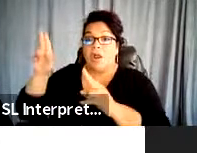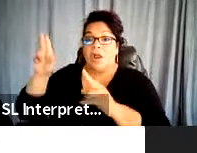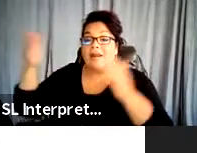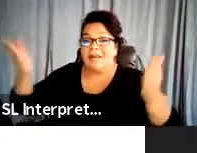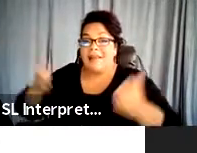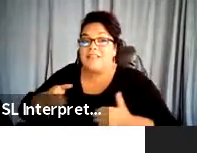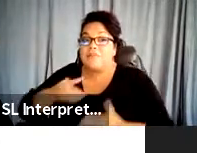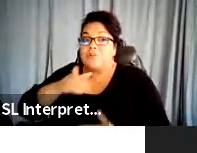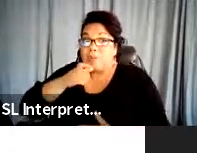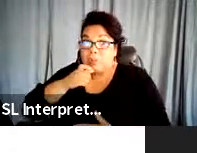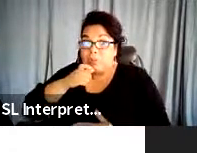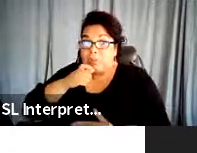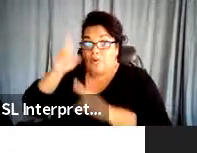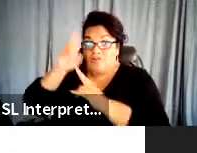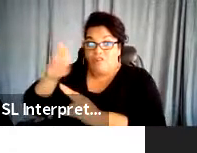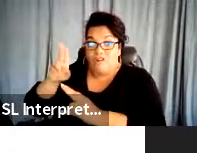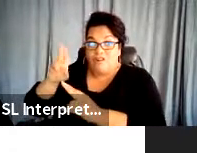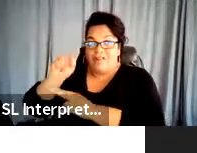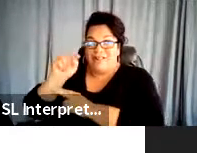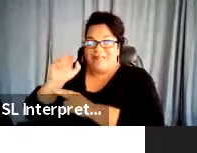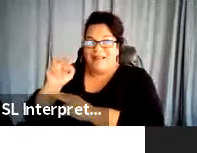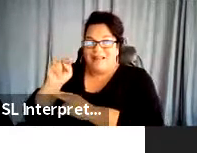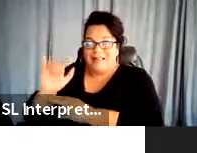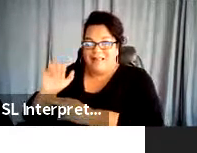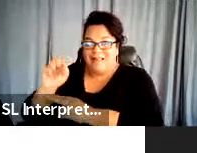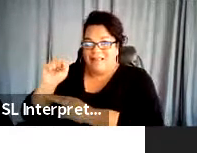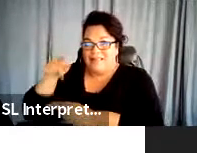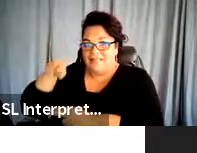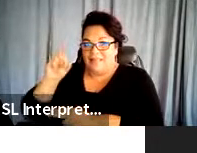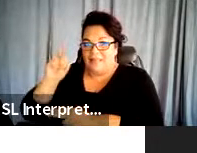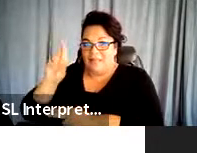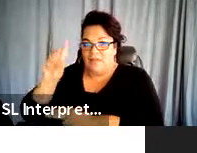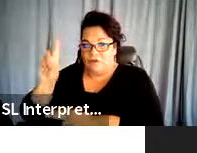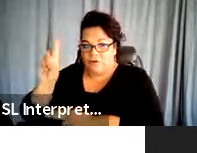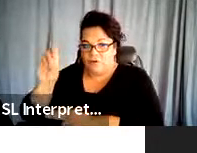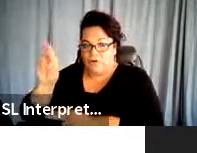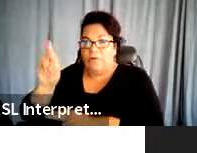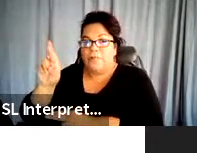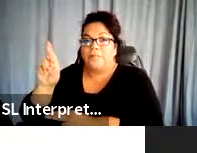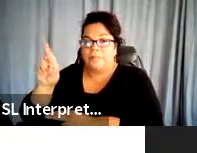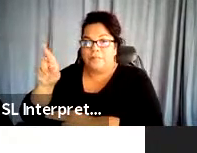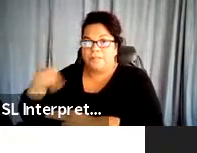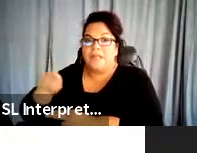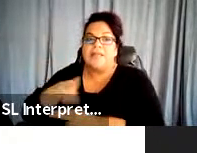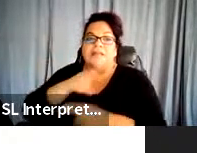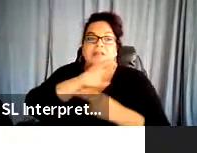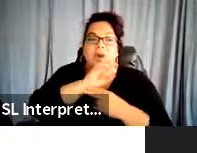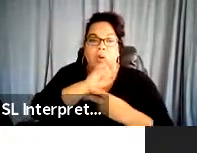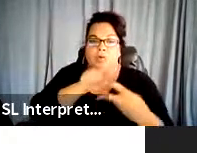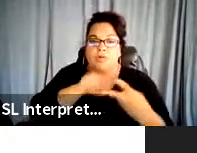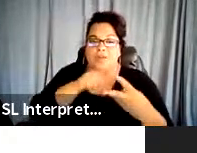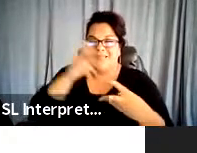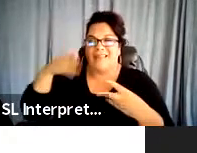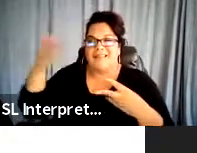Splendor, and they've invited three guests also, and they are Ocean Escalante,